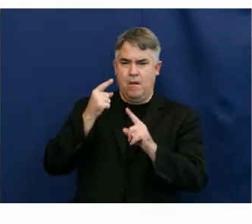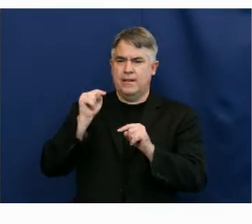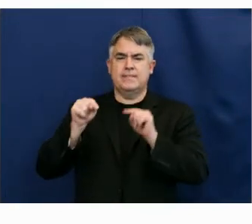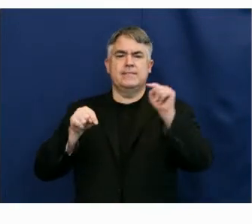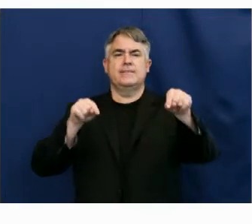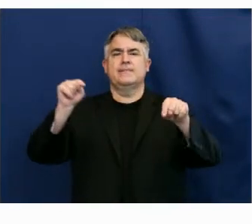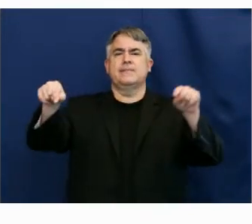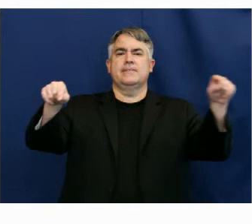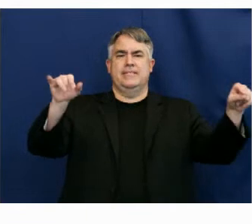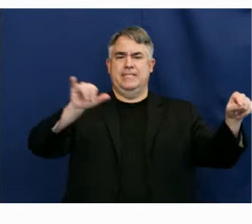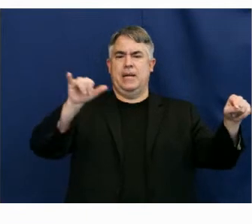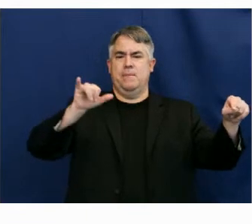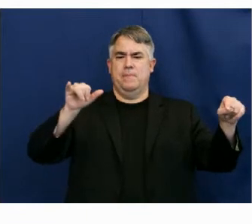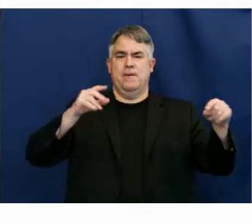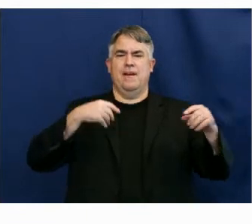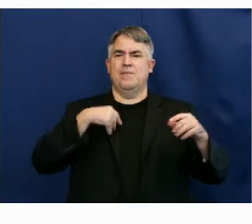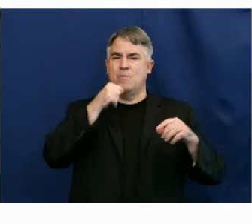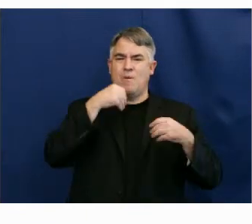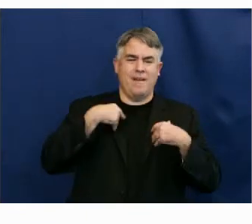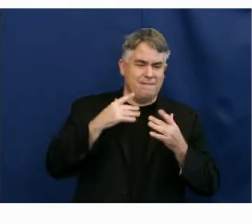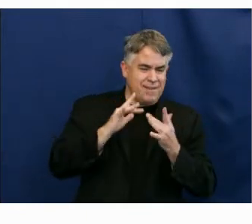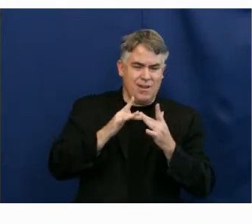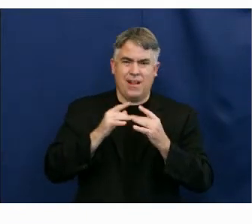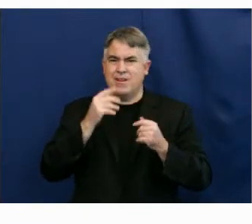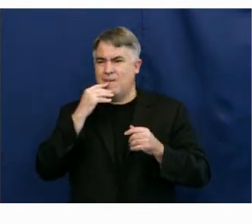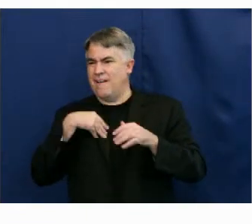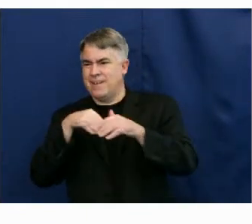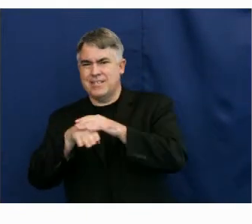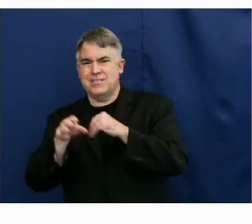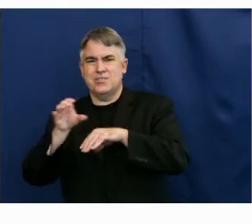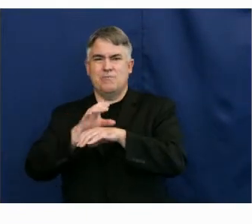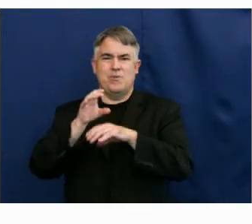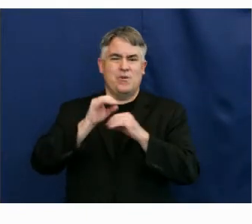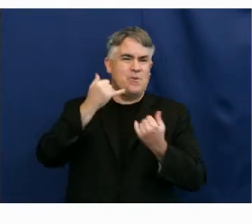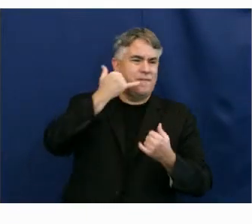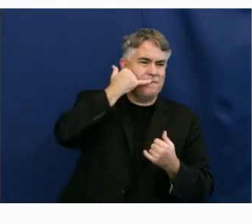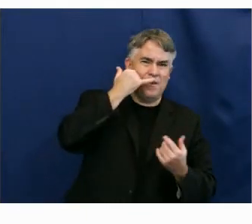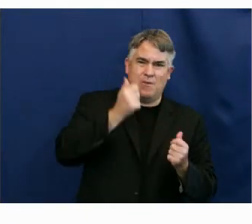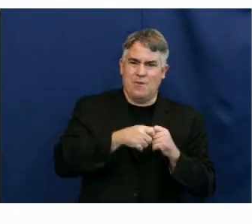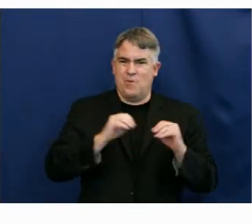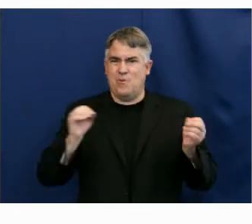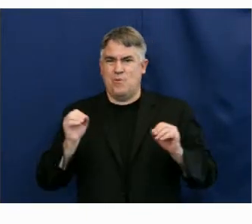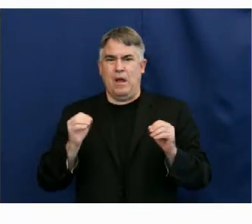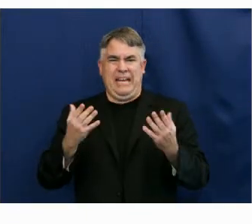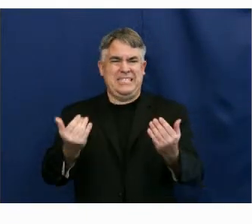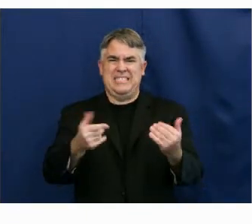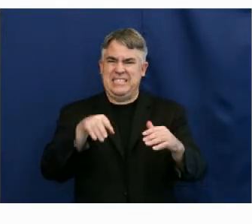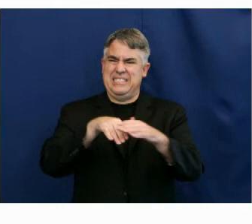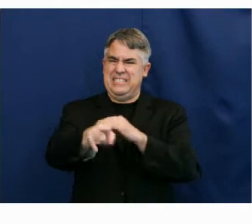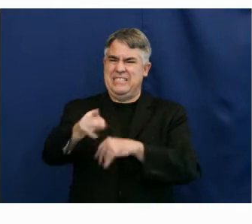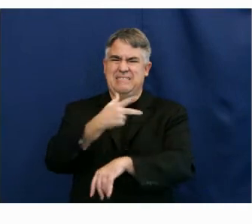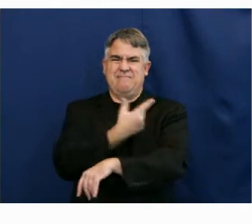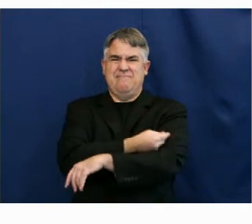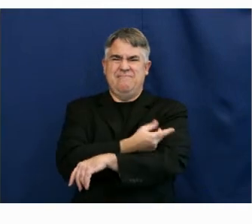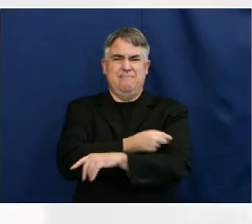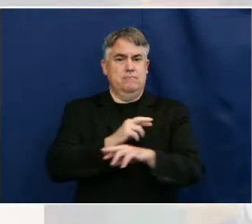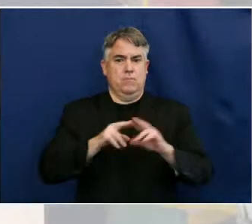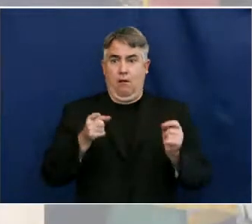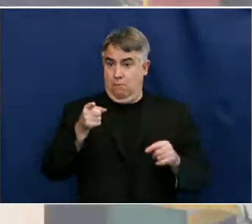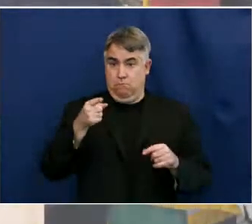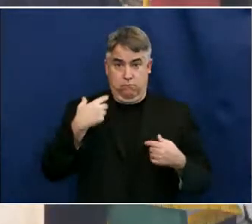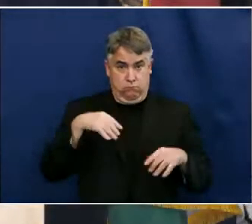have access to technology, and we know that the digital divide is real. And so this has really worked, and we're going to continue